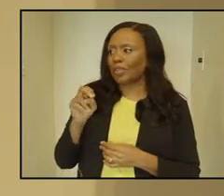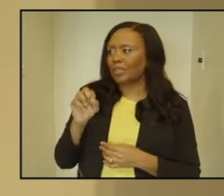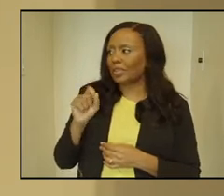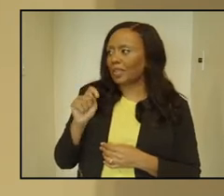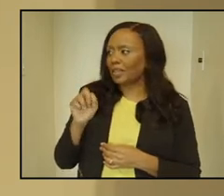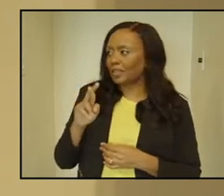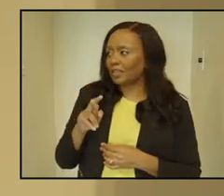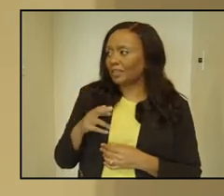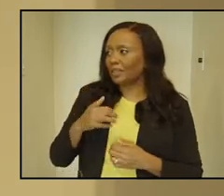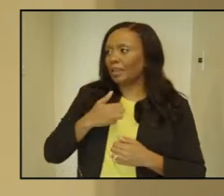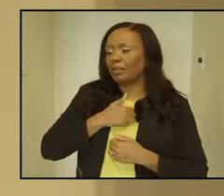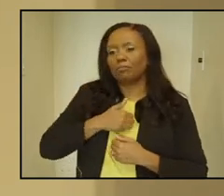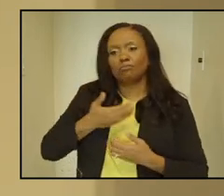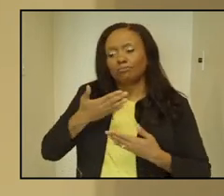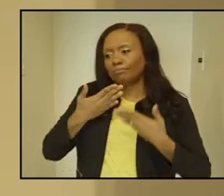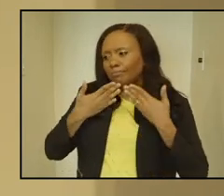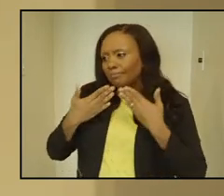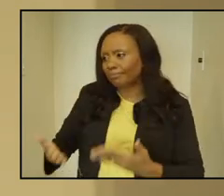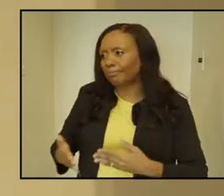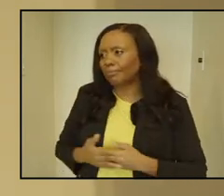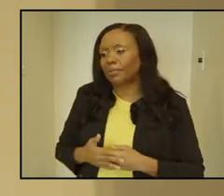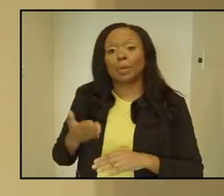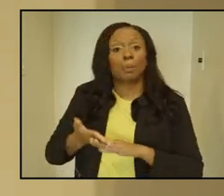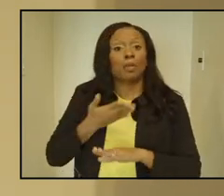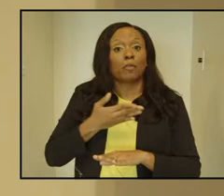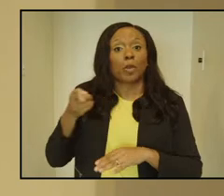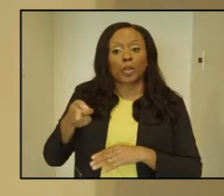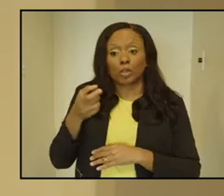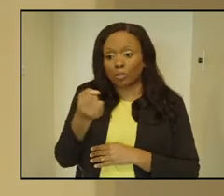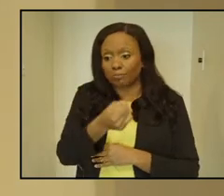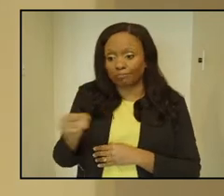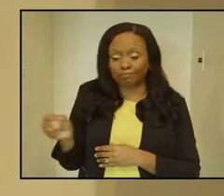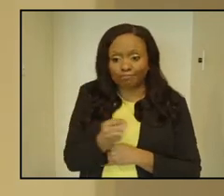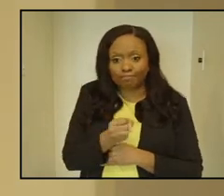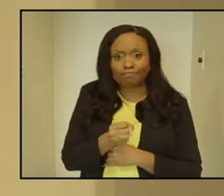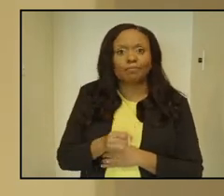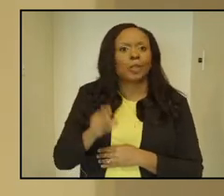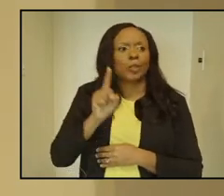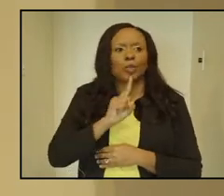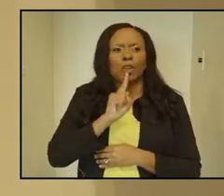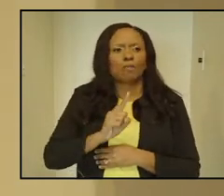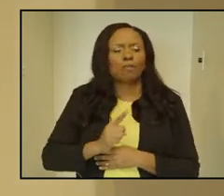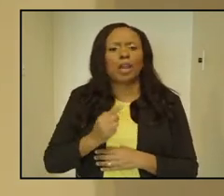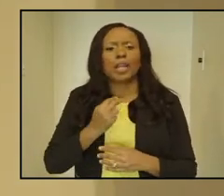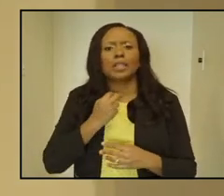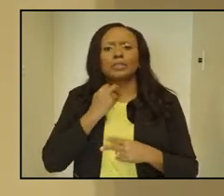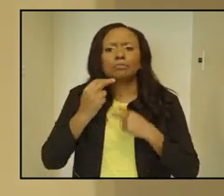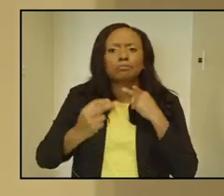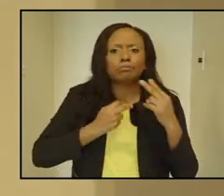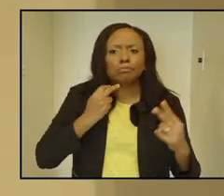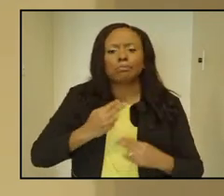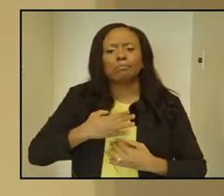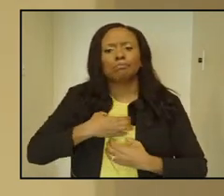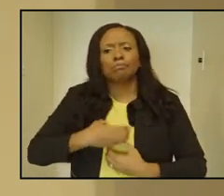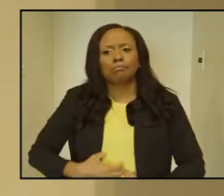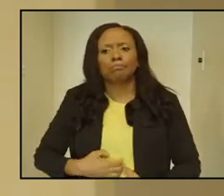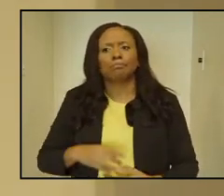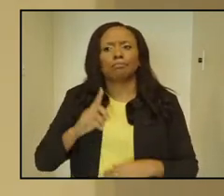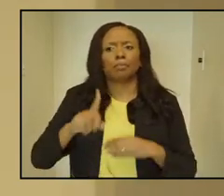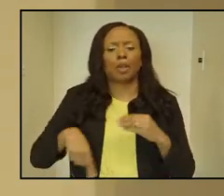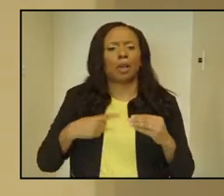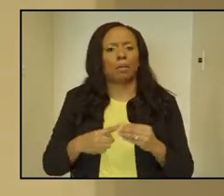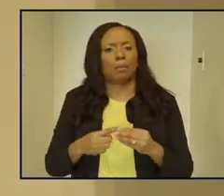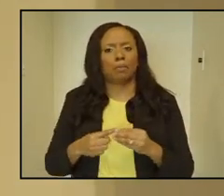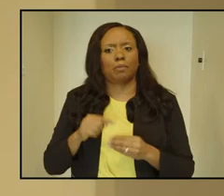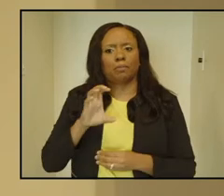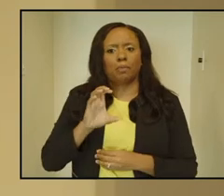before stepping into the role of Registrar, you have been vocal and passionate about the need to